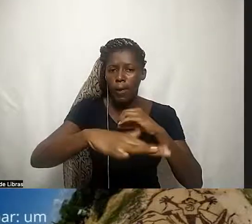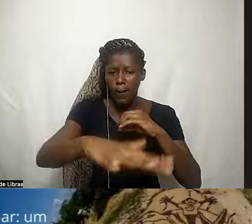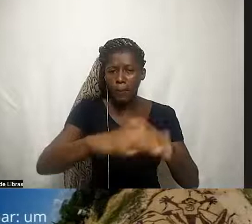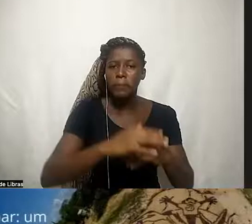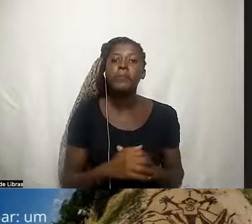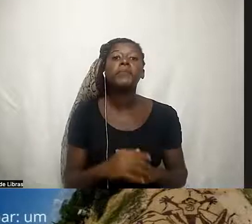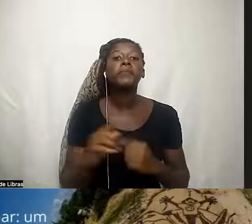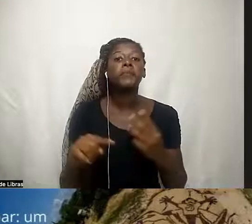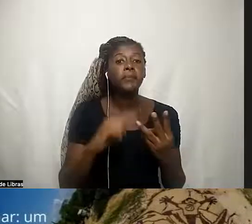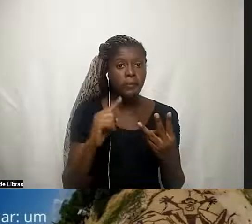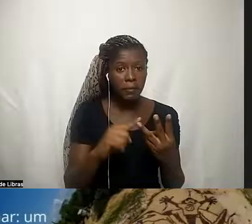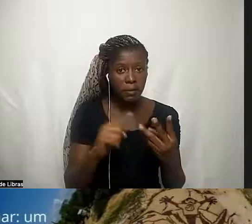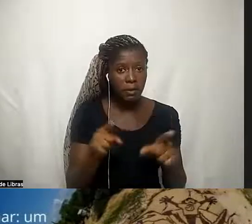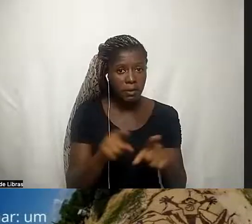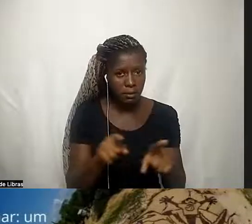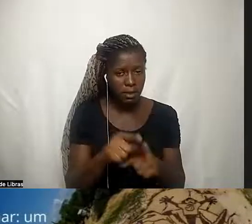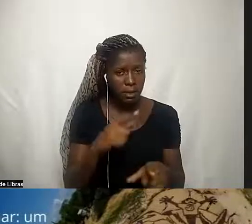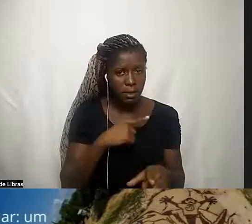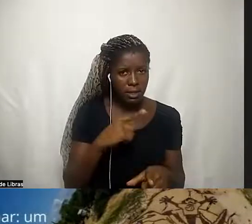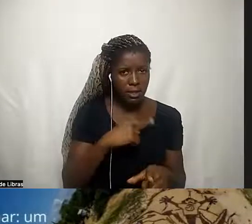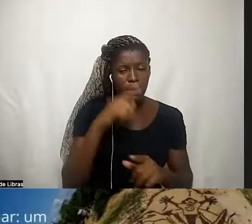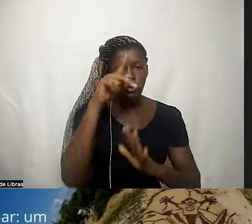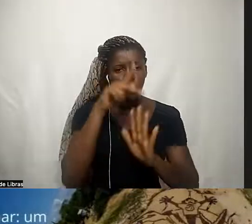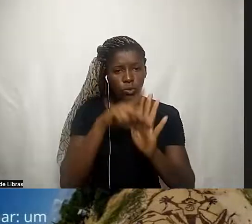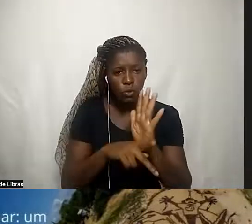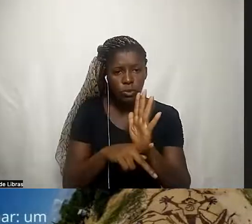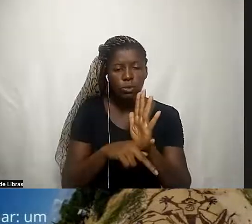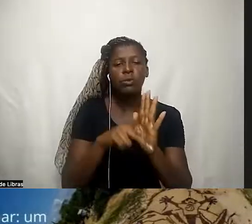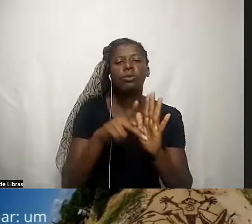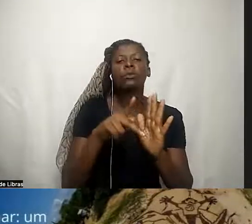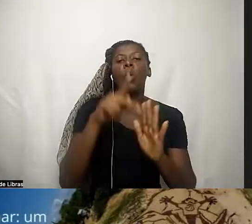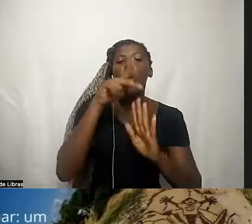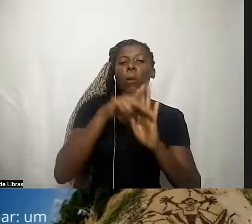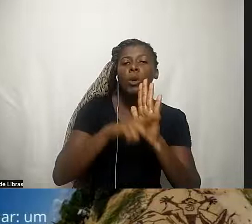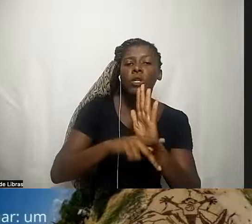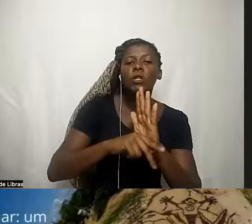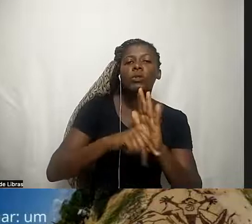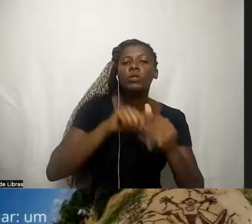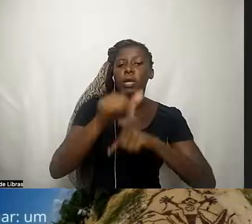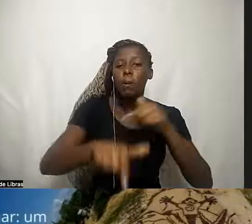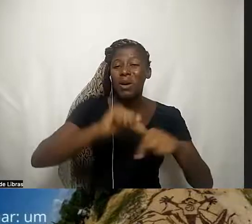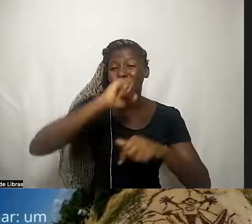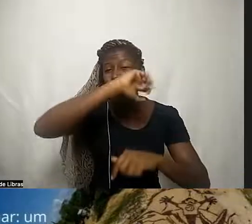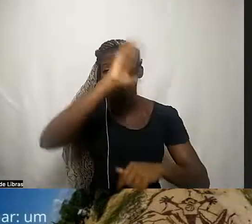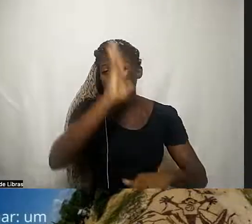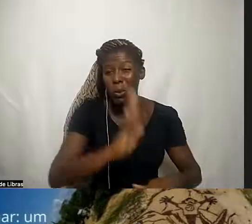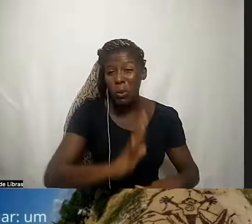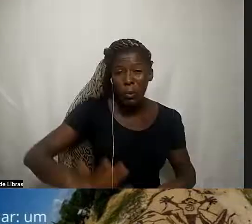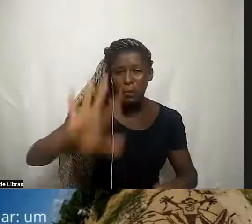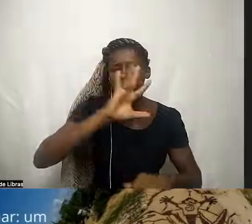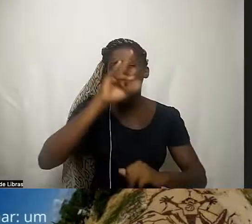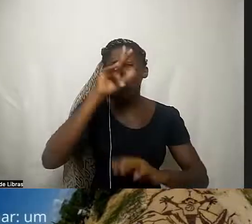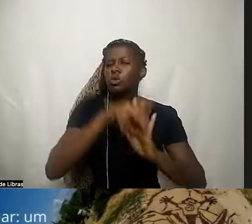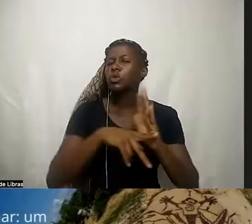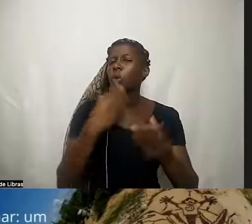income. Another action focus is the synergies of the PAN, the national action plans,